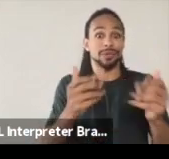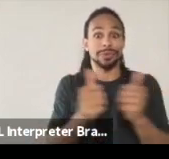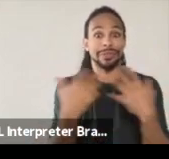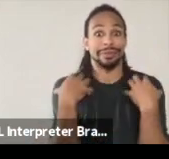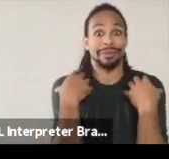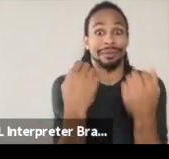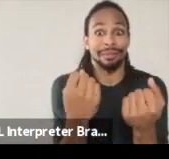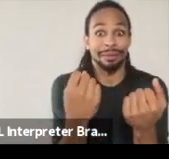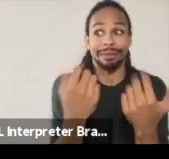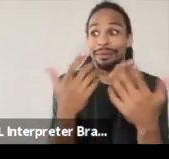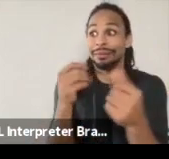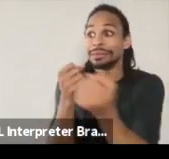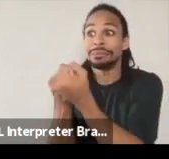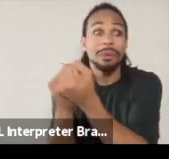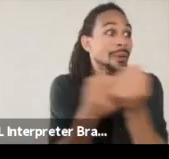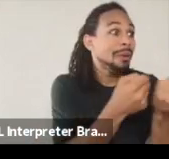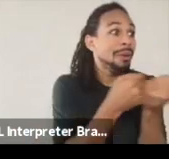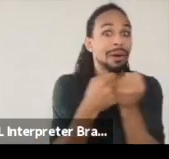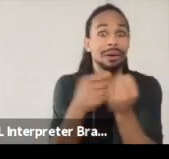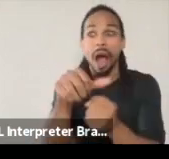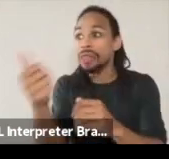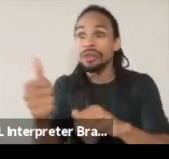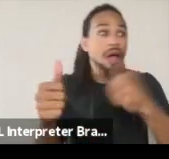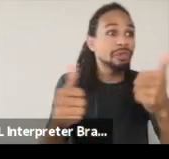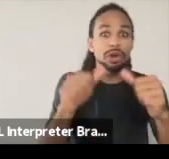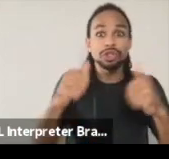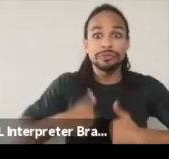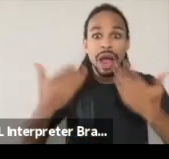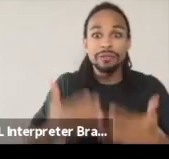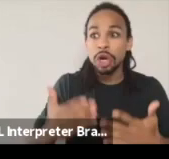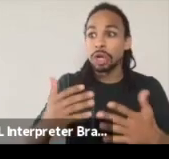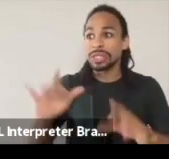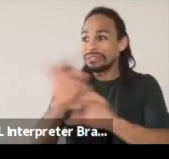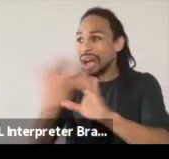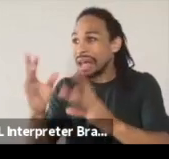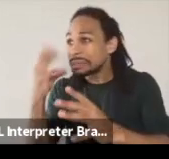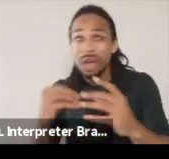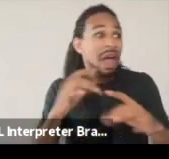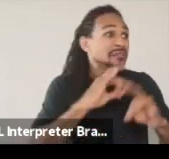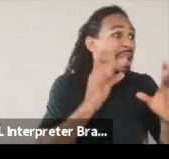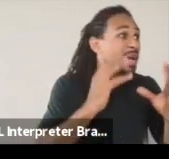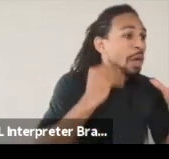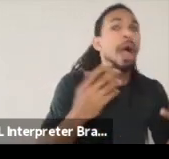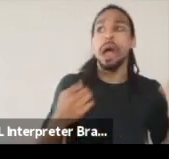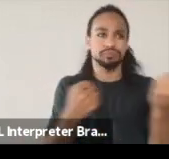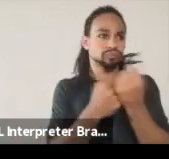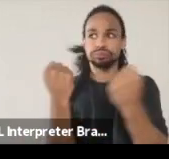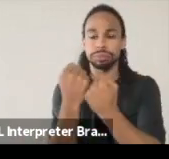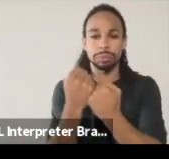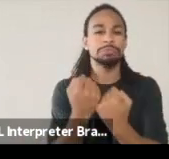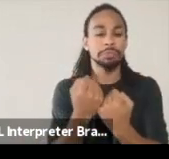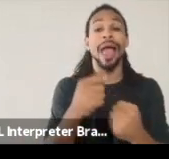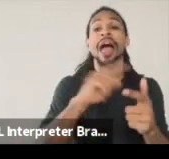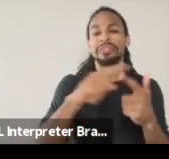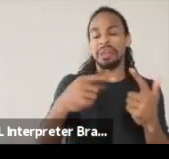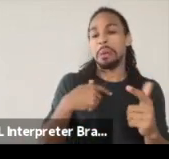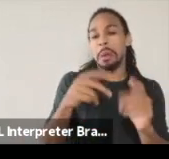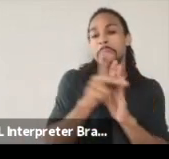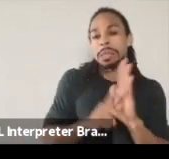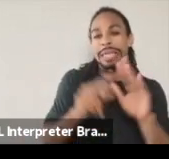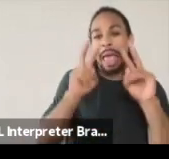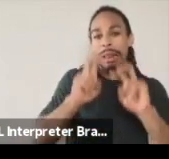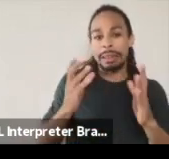community with other survivors of violence, and then later as a researcher and policy analyst, I really became